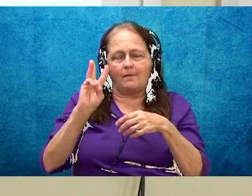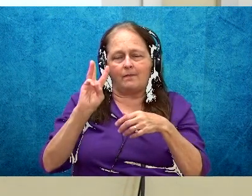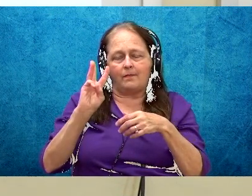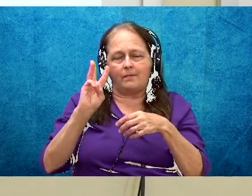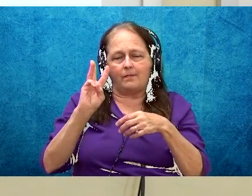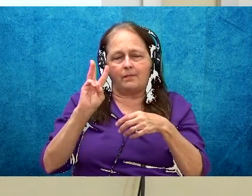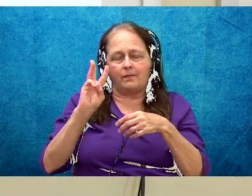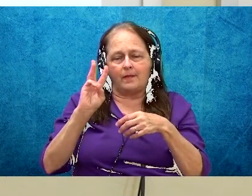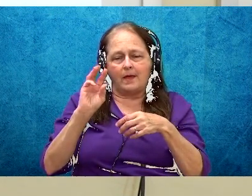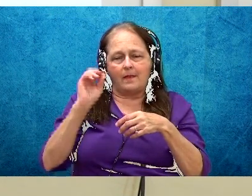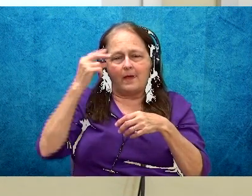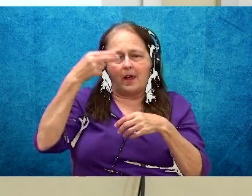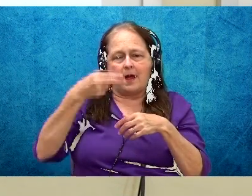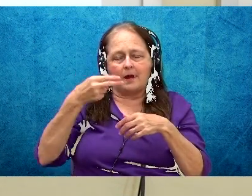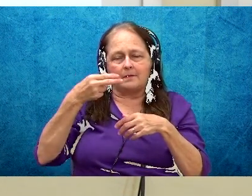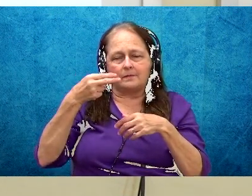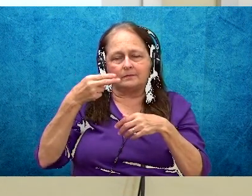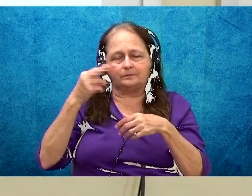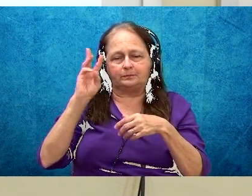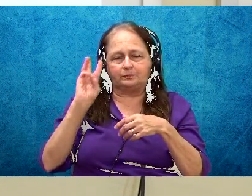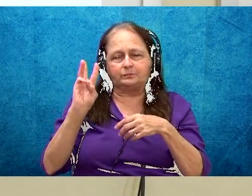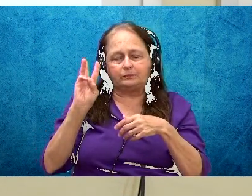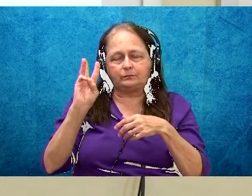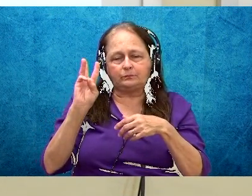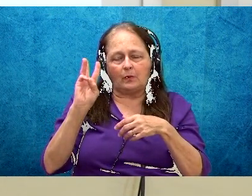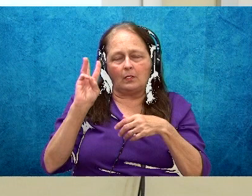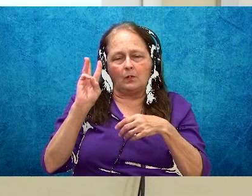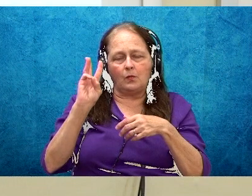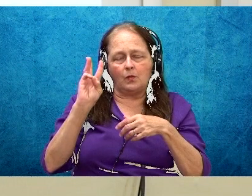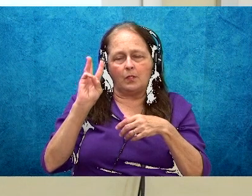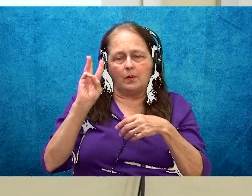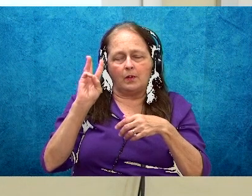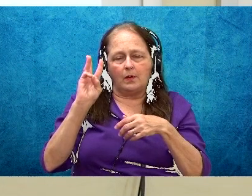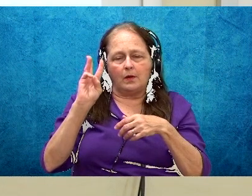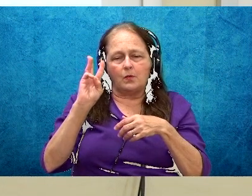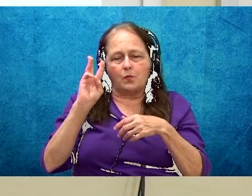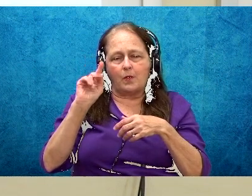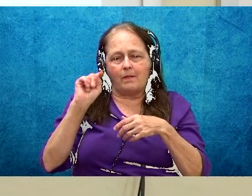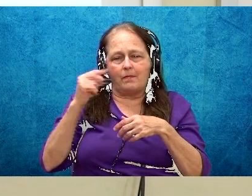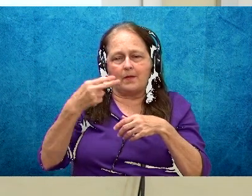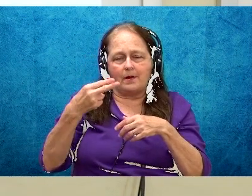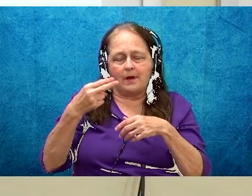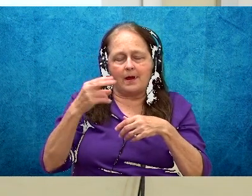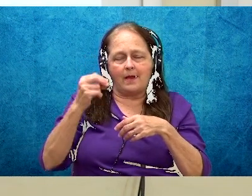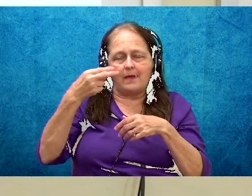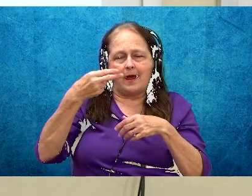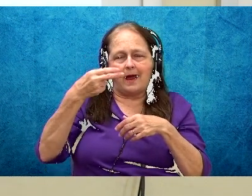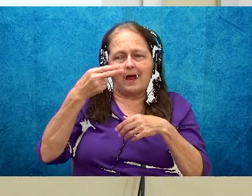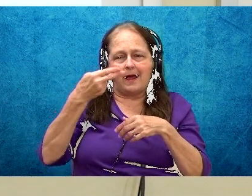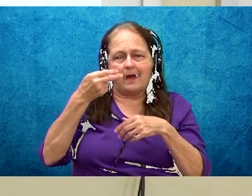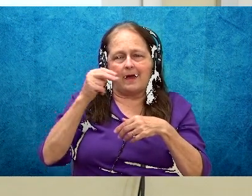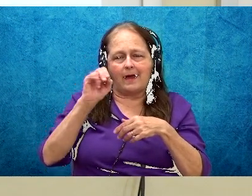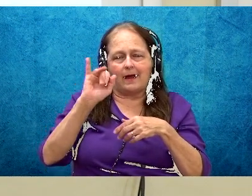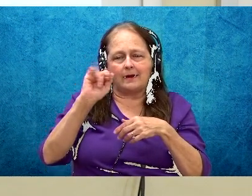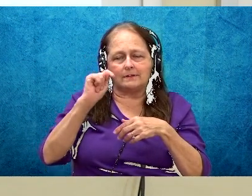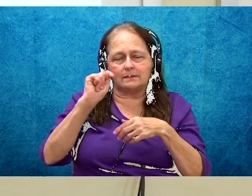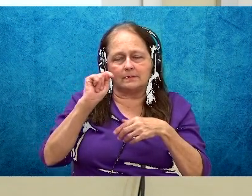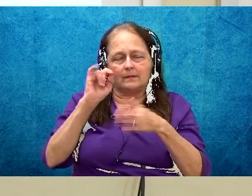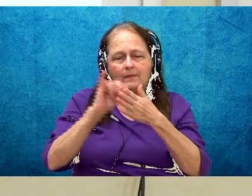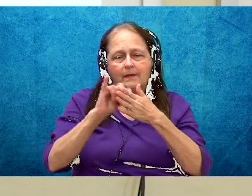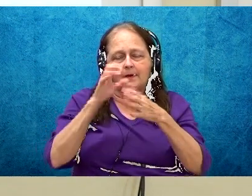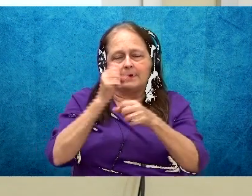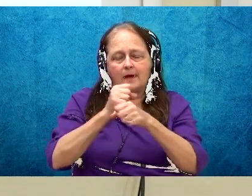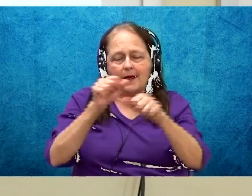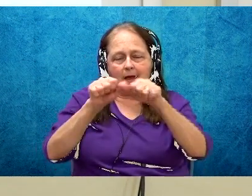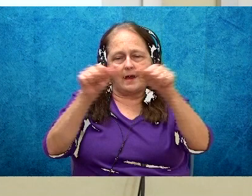and here's a side. There's the height, there's the width, which makes up the 2 side pieces. And I can get